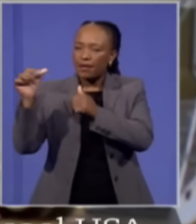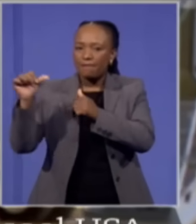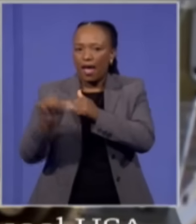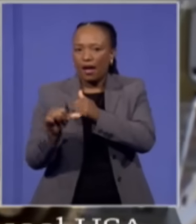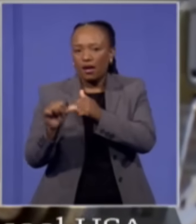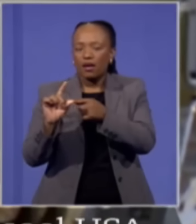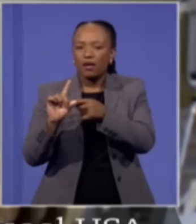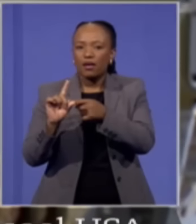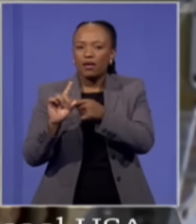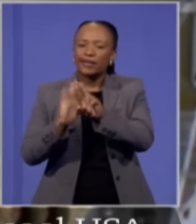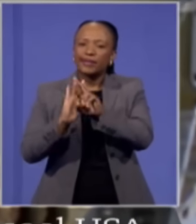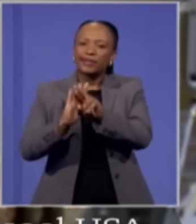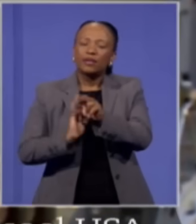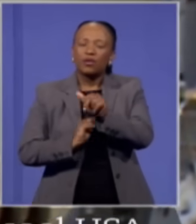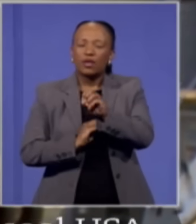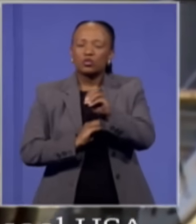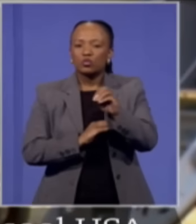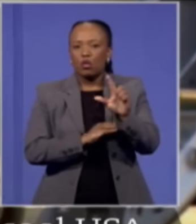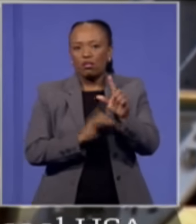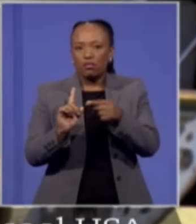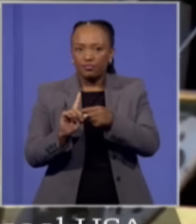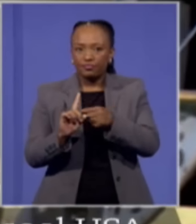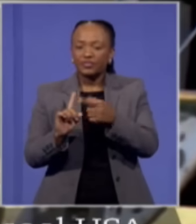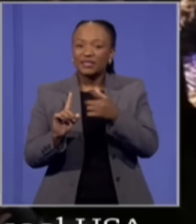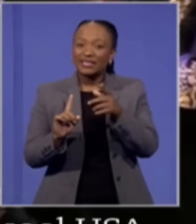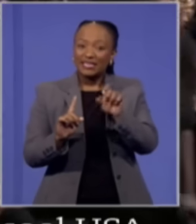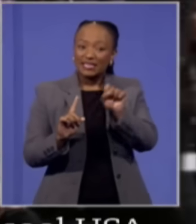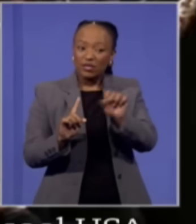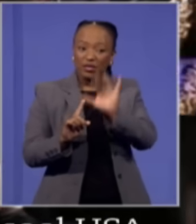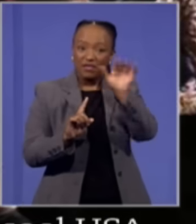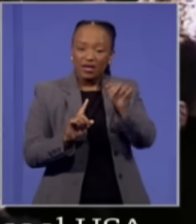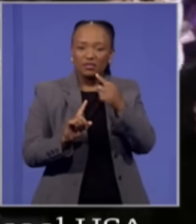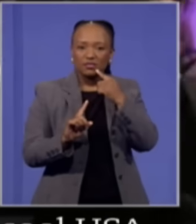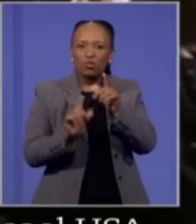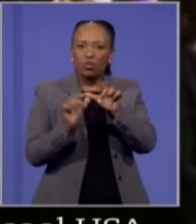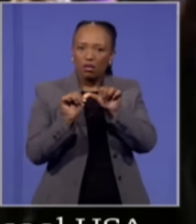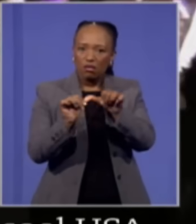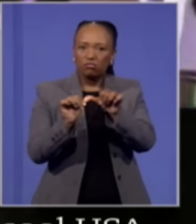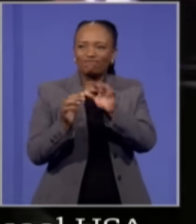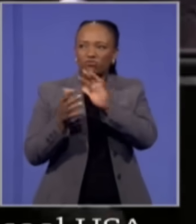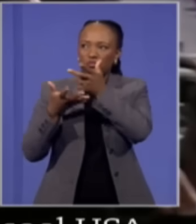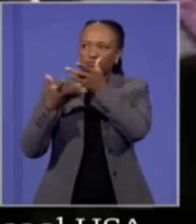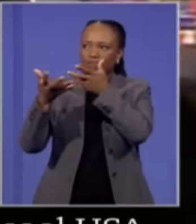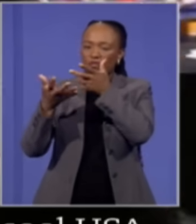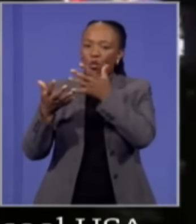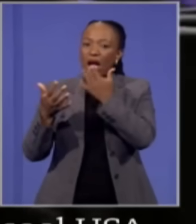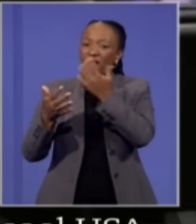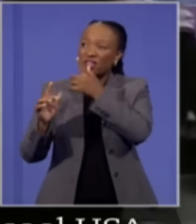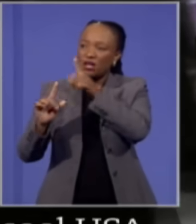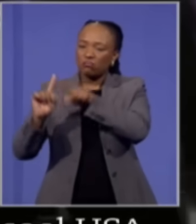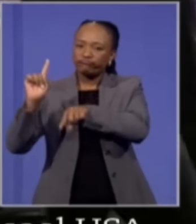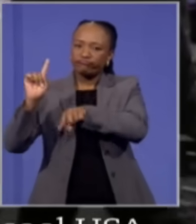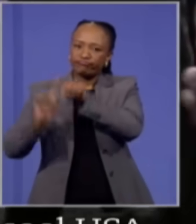Afrika Borwa e re tla tswela pele ho buisana le mo Amerika ka mora hore e tebele lenqosa la yona.